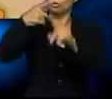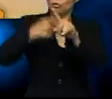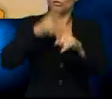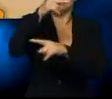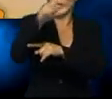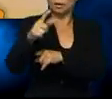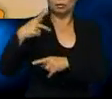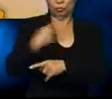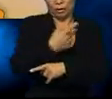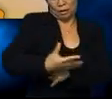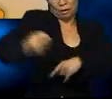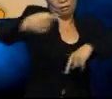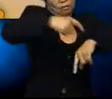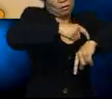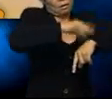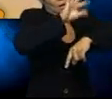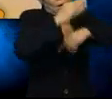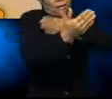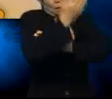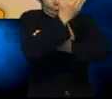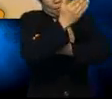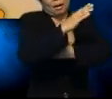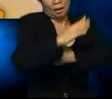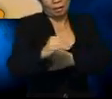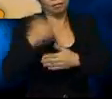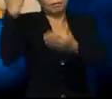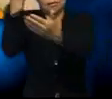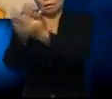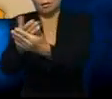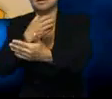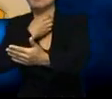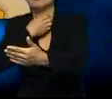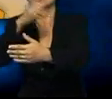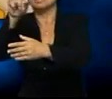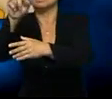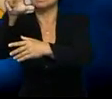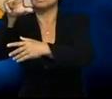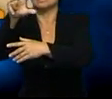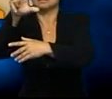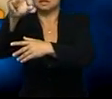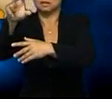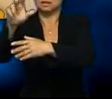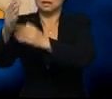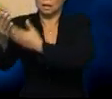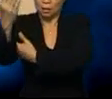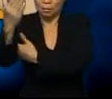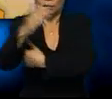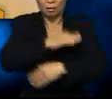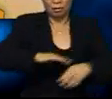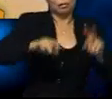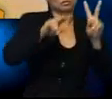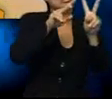from KL. We left KL at 9 a.m. and we reached there about 11:30